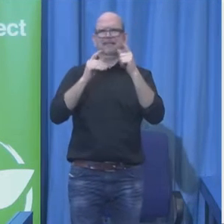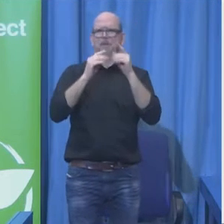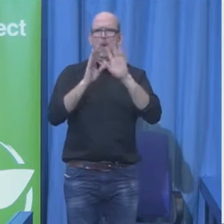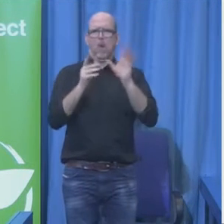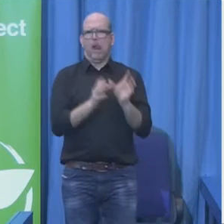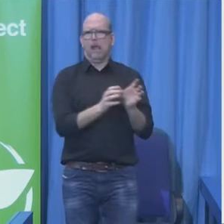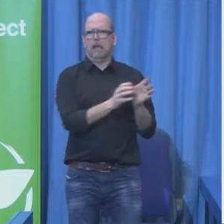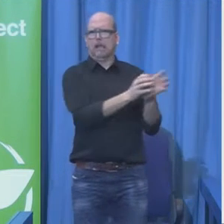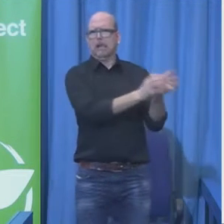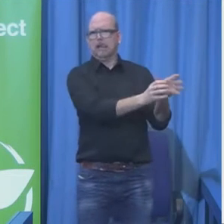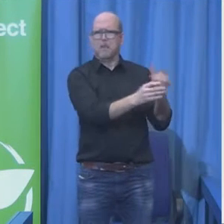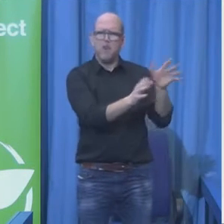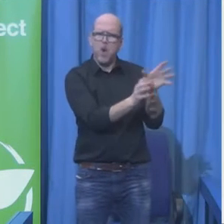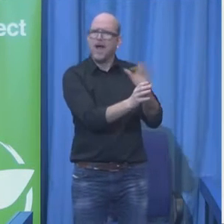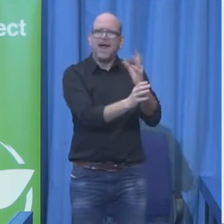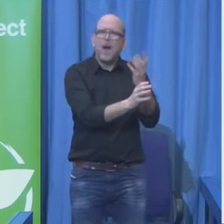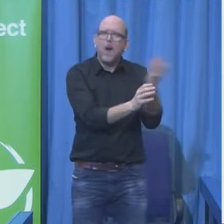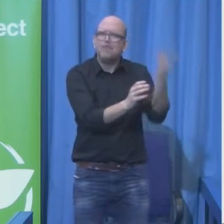of Europe